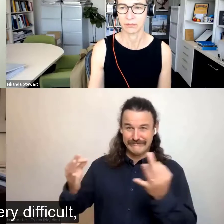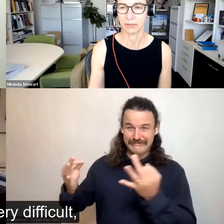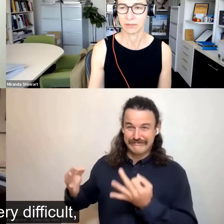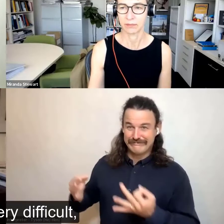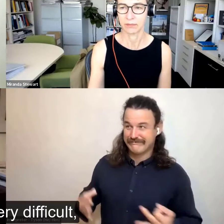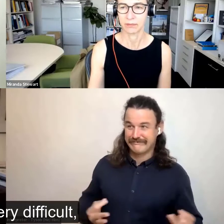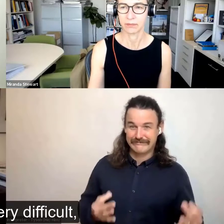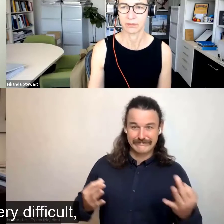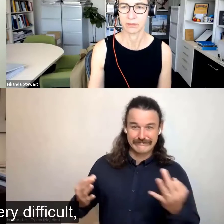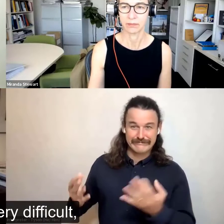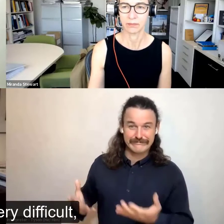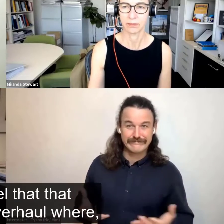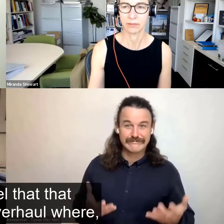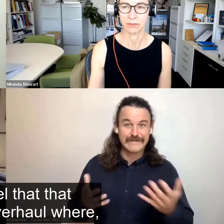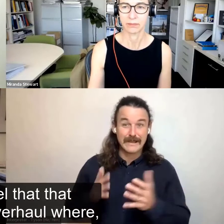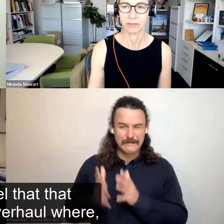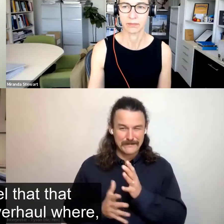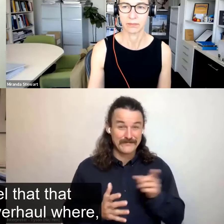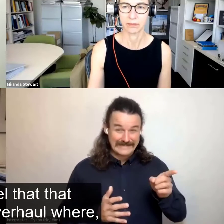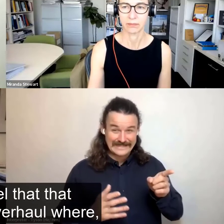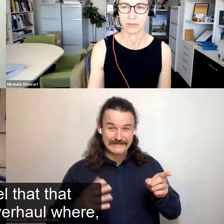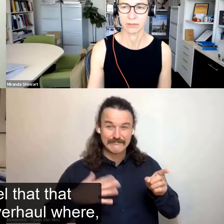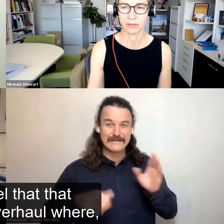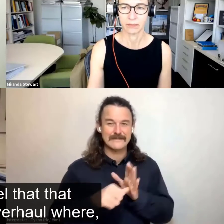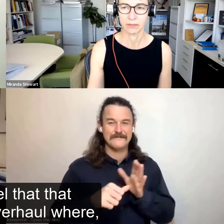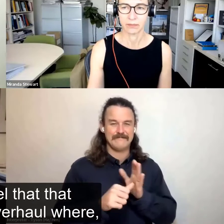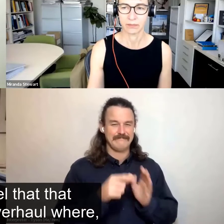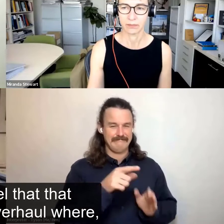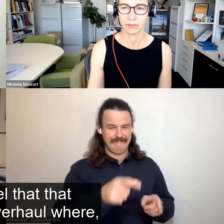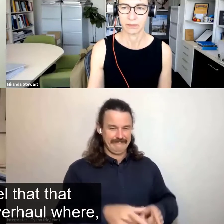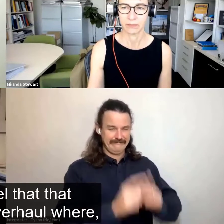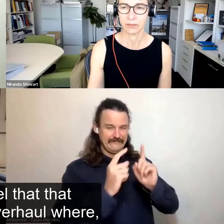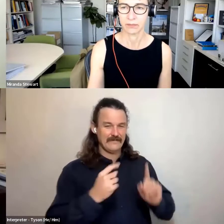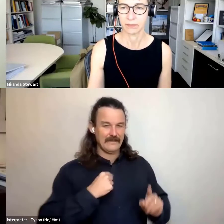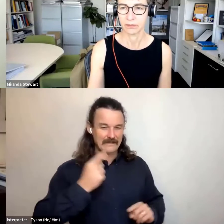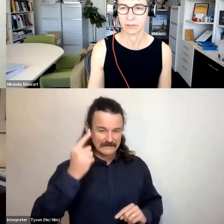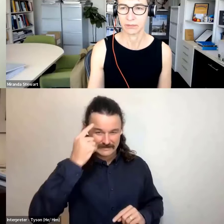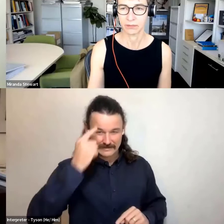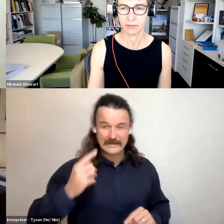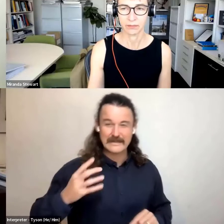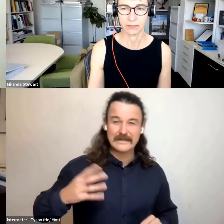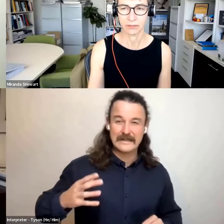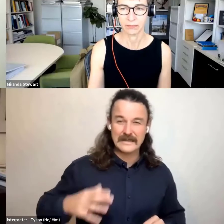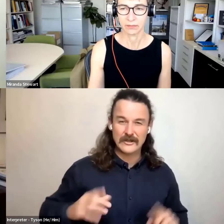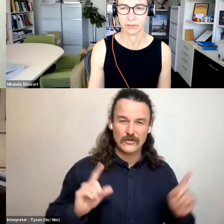So it is very difficult, and I feel that needs an overhaul where